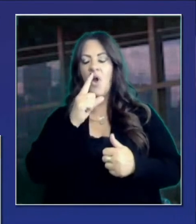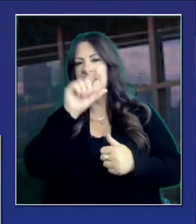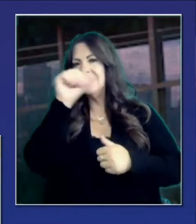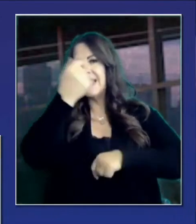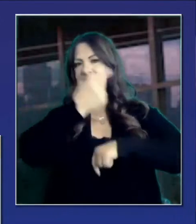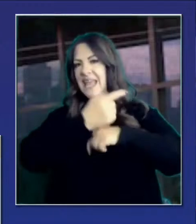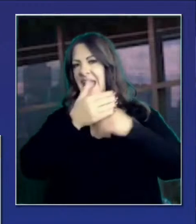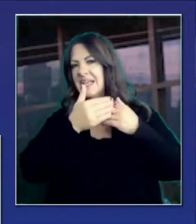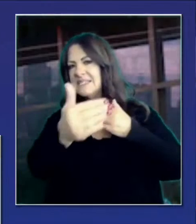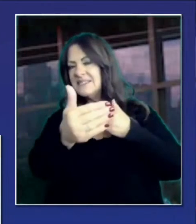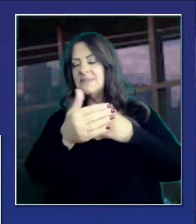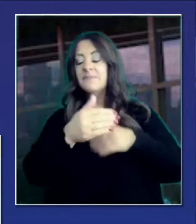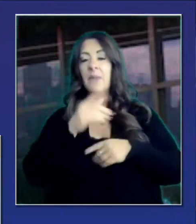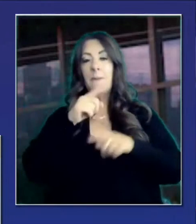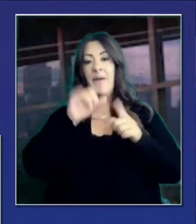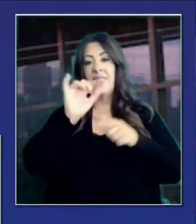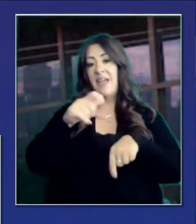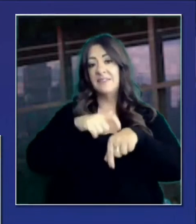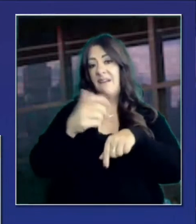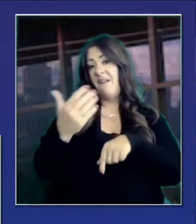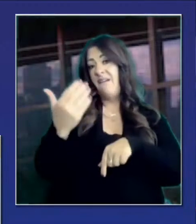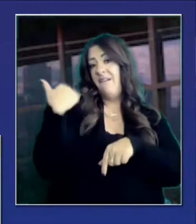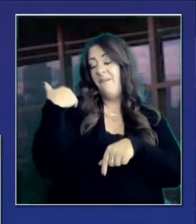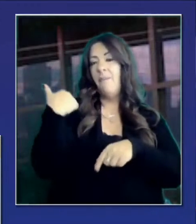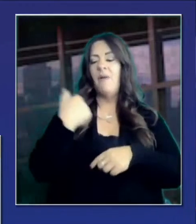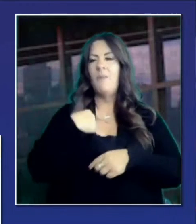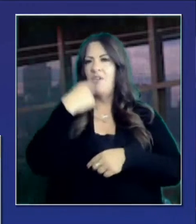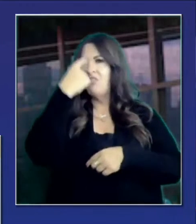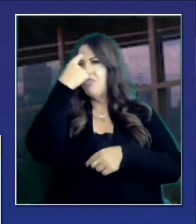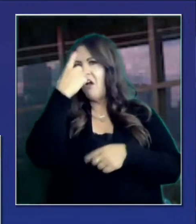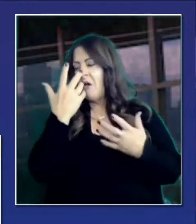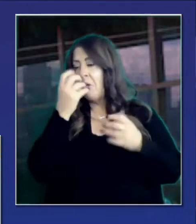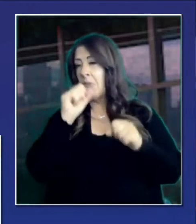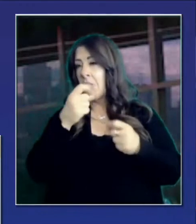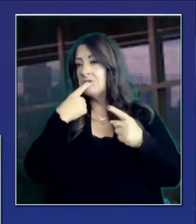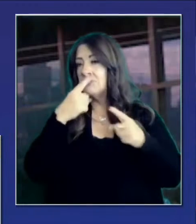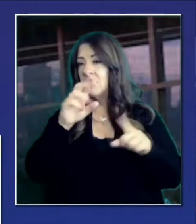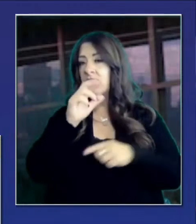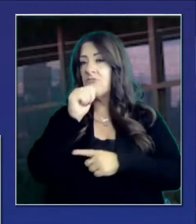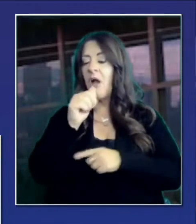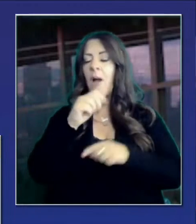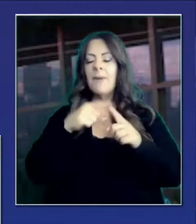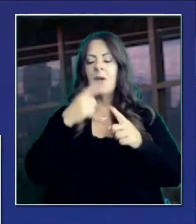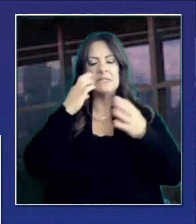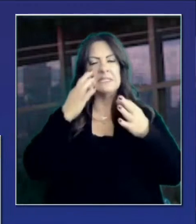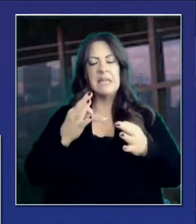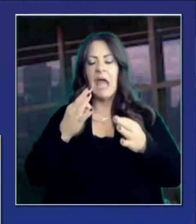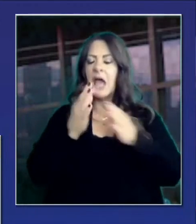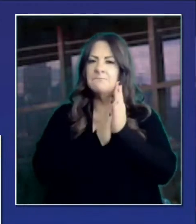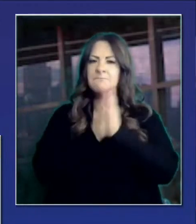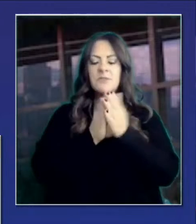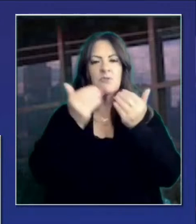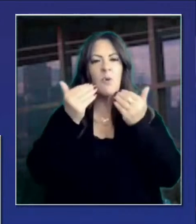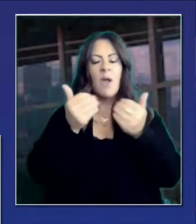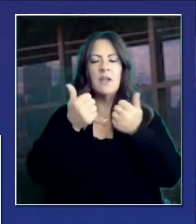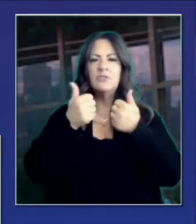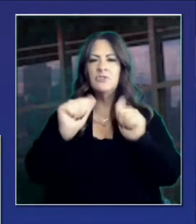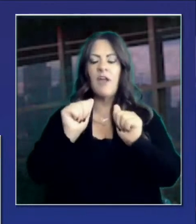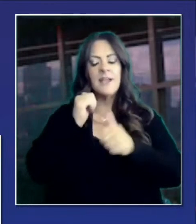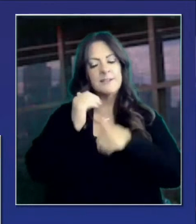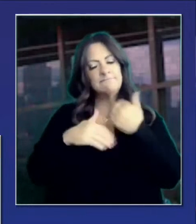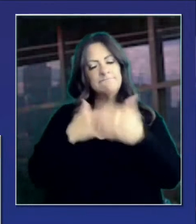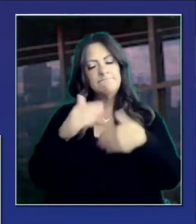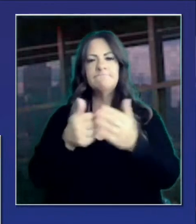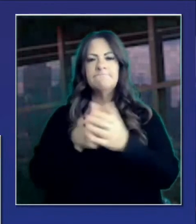that at the time didn't appear achievable, but in the process of pursuing it, we would develop a greater understanding